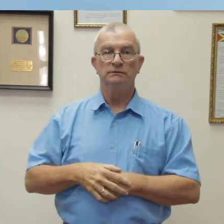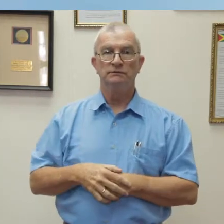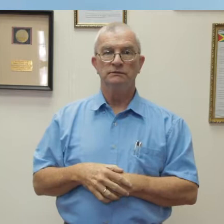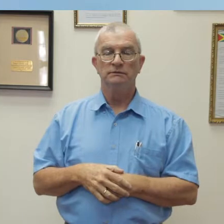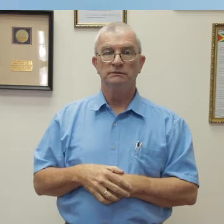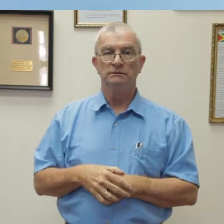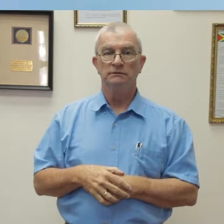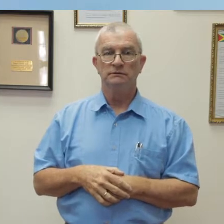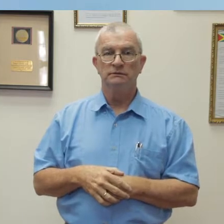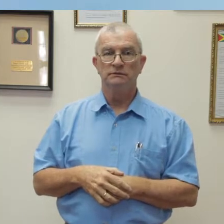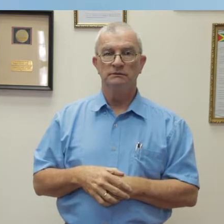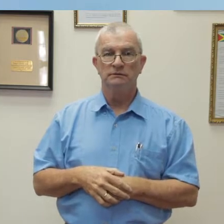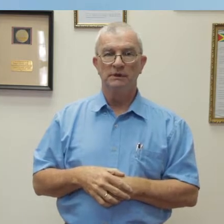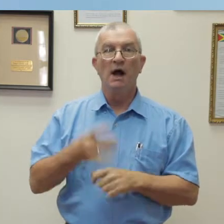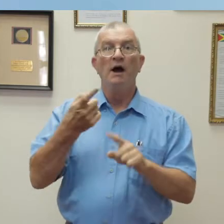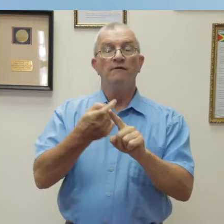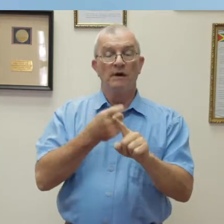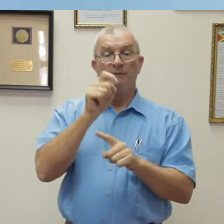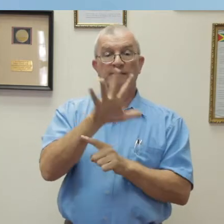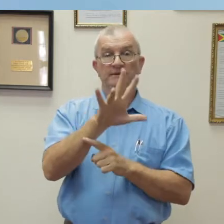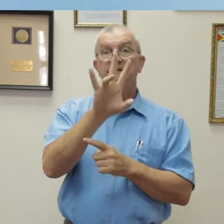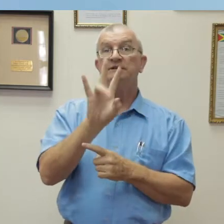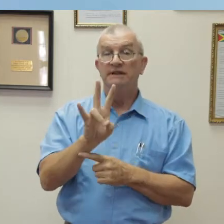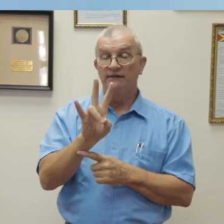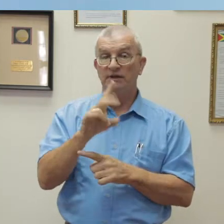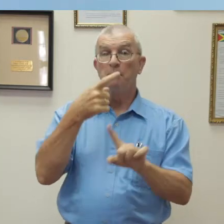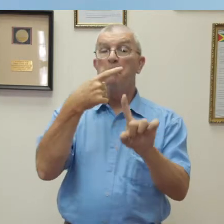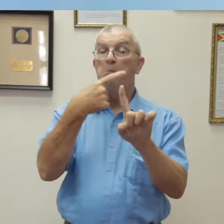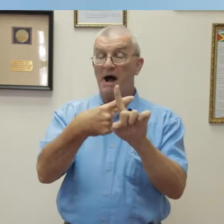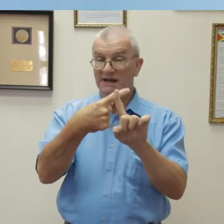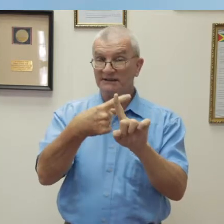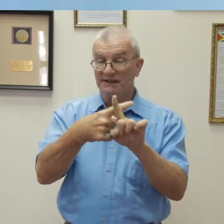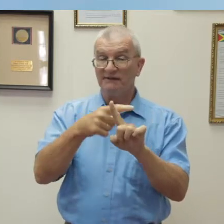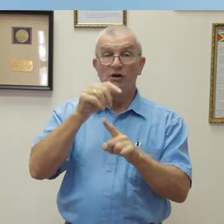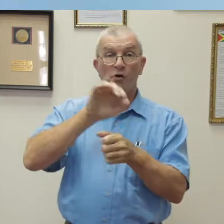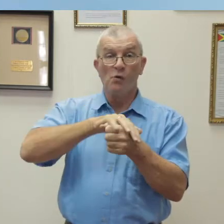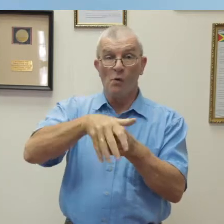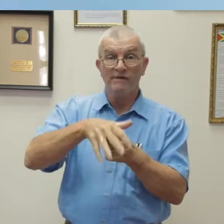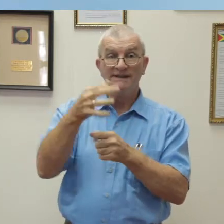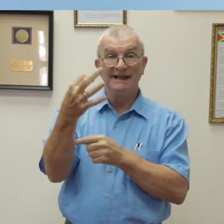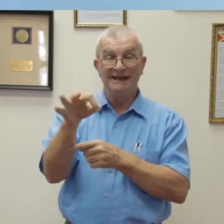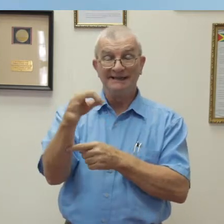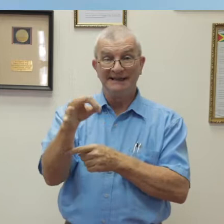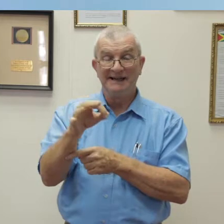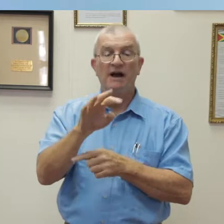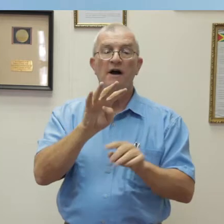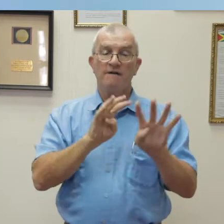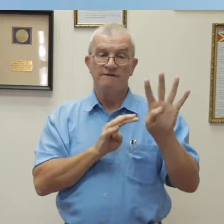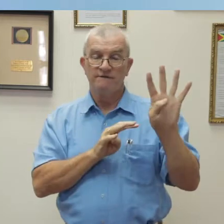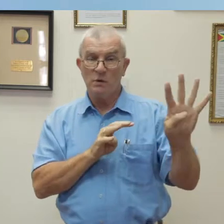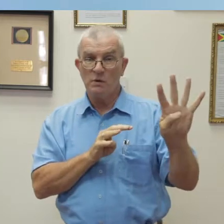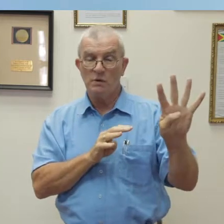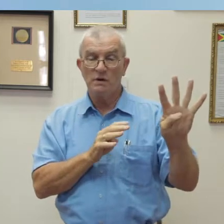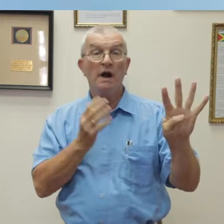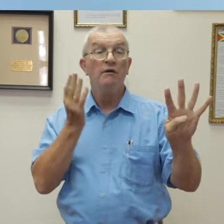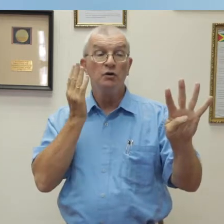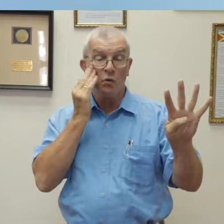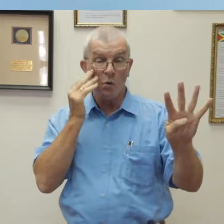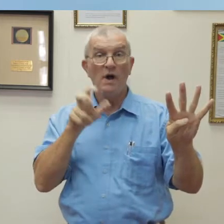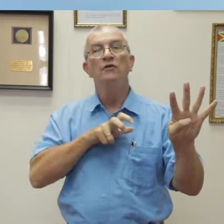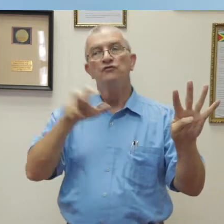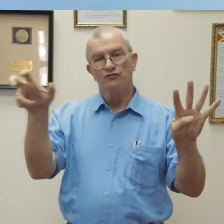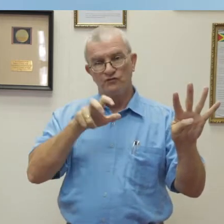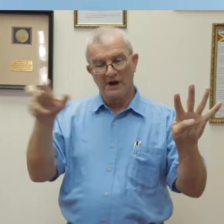Of the 57 positive COVID-19 cases, 4 are known to have a travel